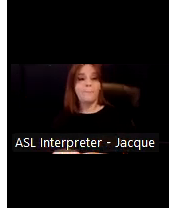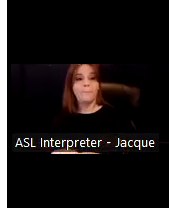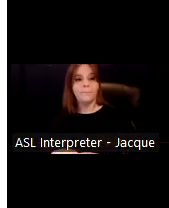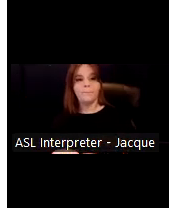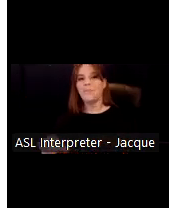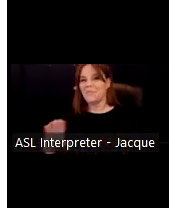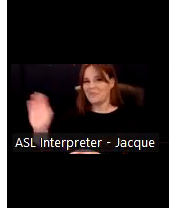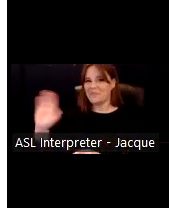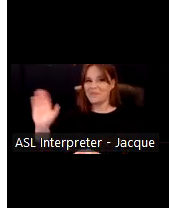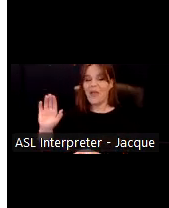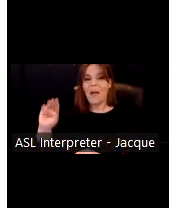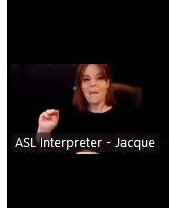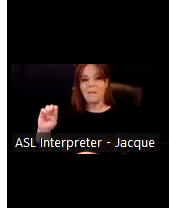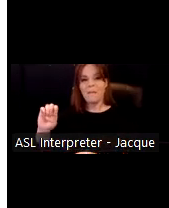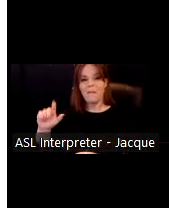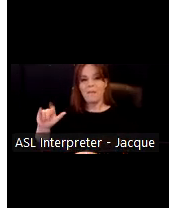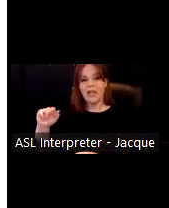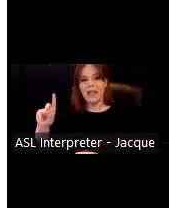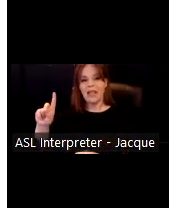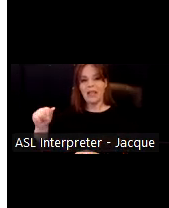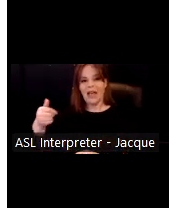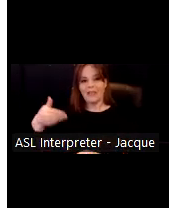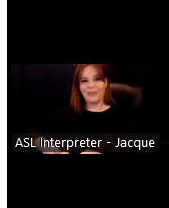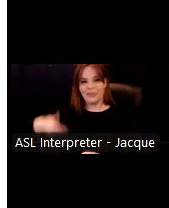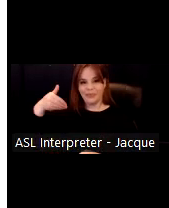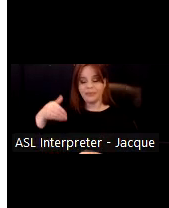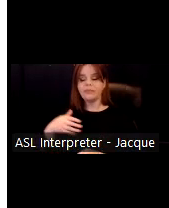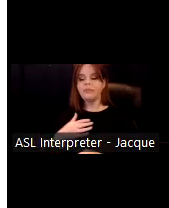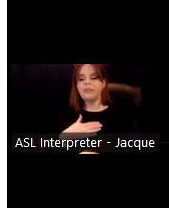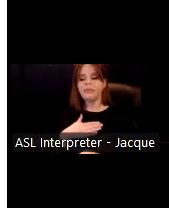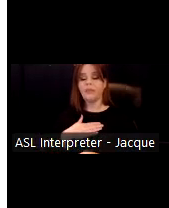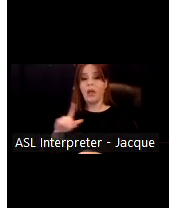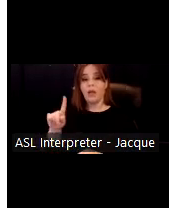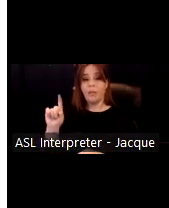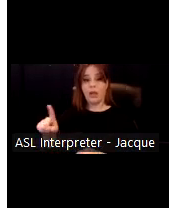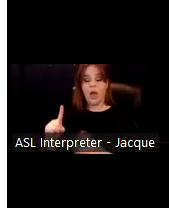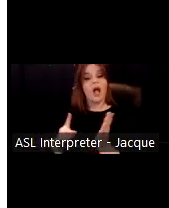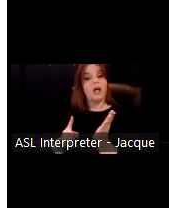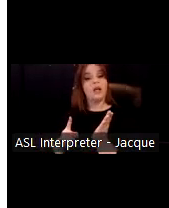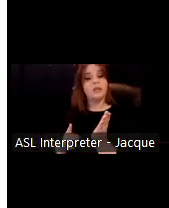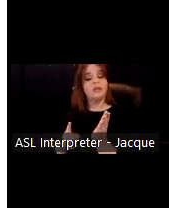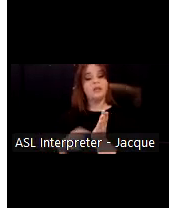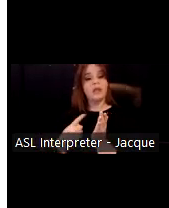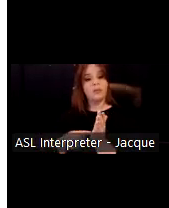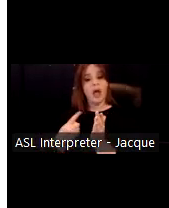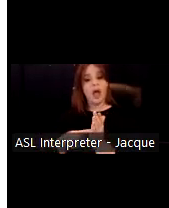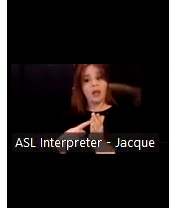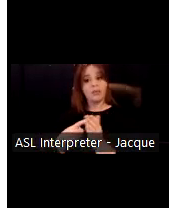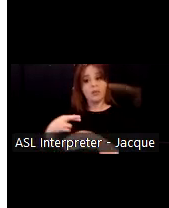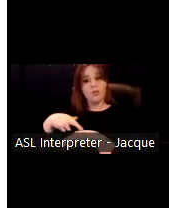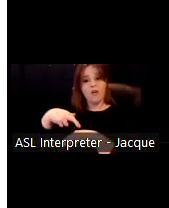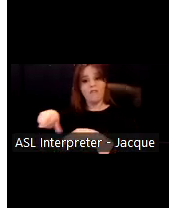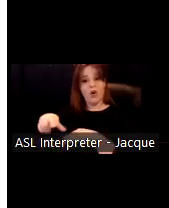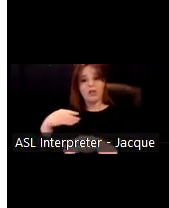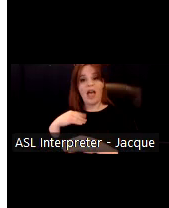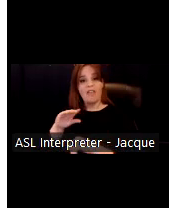Hi, Melinda here. My question is, sometimes there's follow-up for referrals. And so I